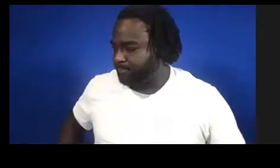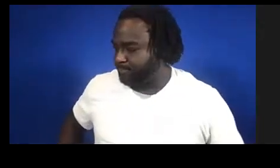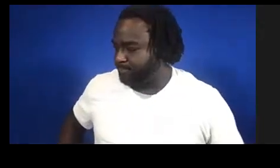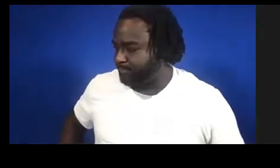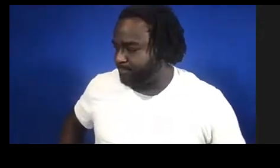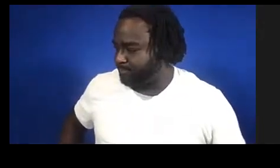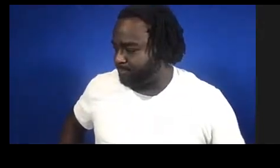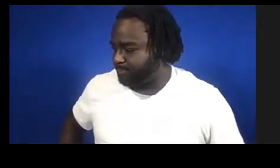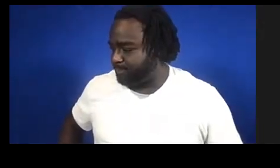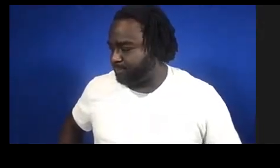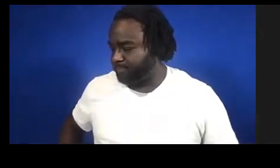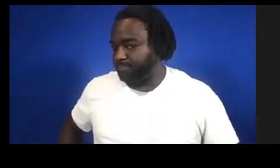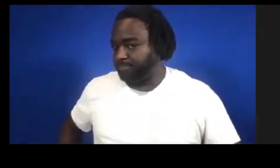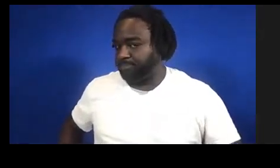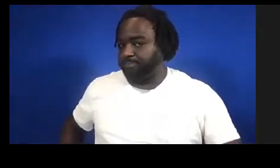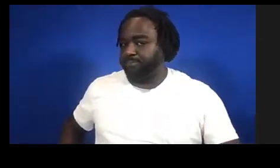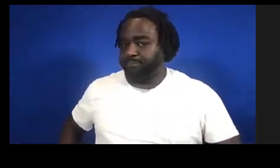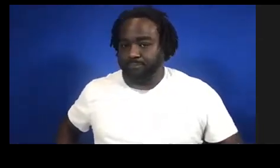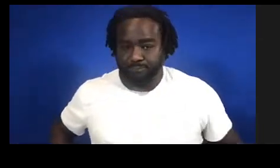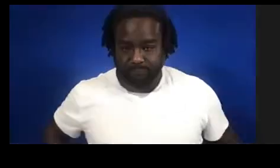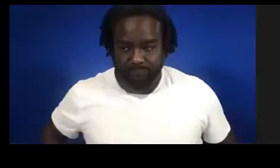all of a sudden,